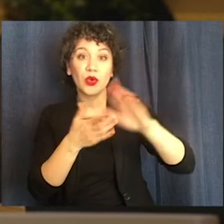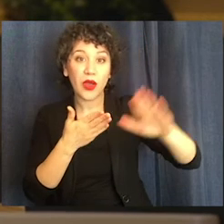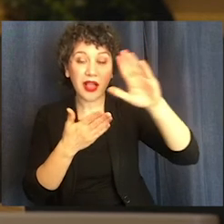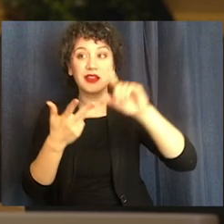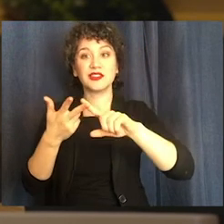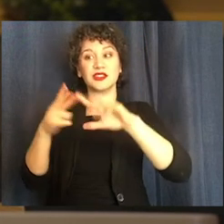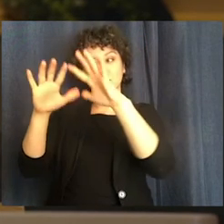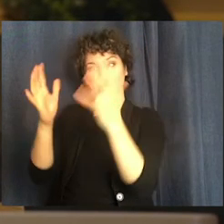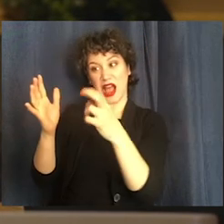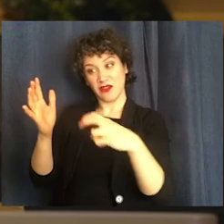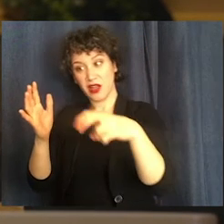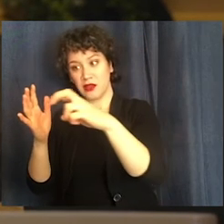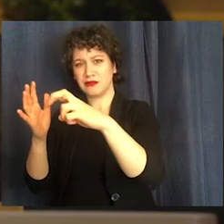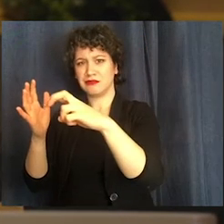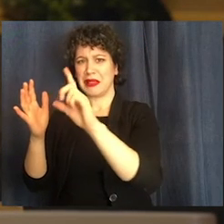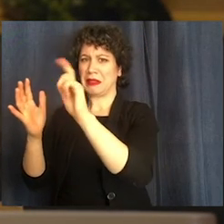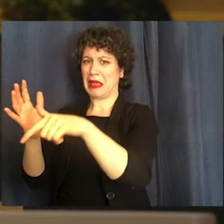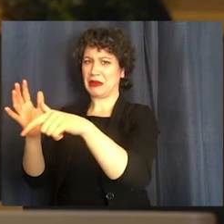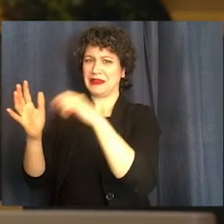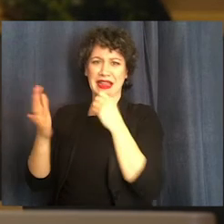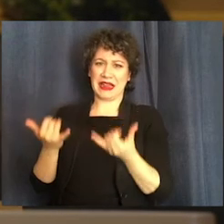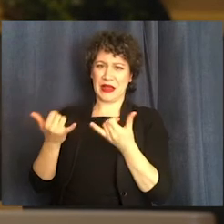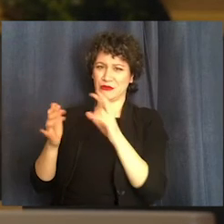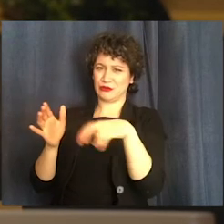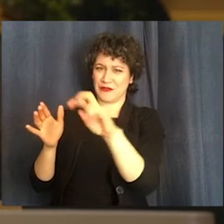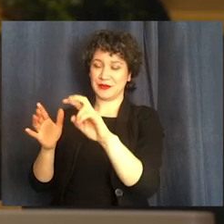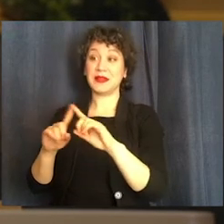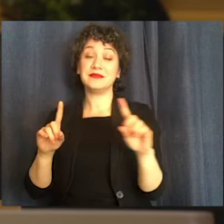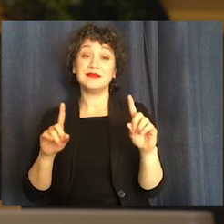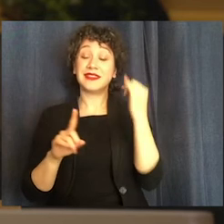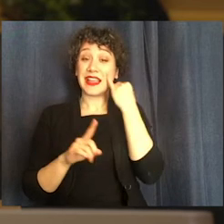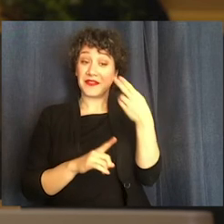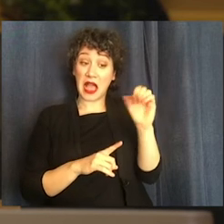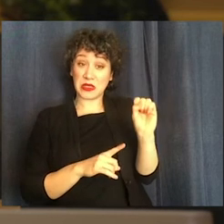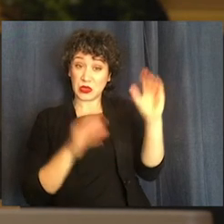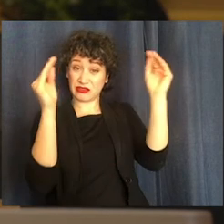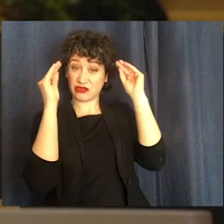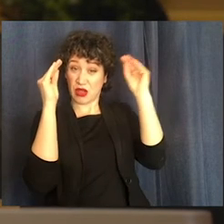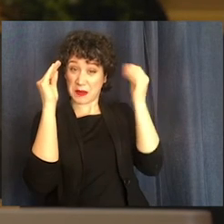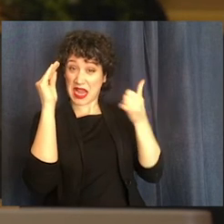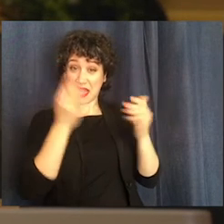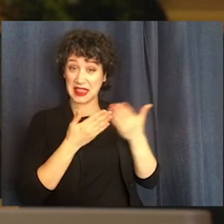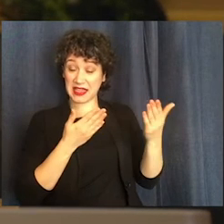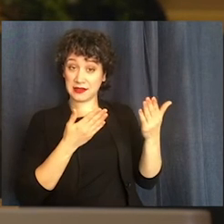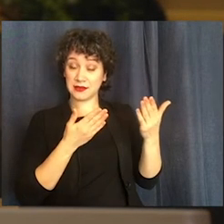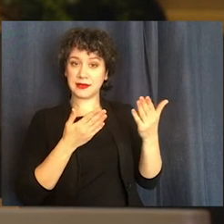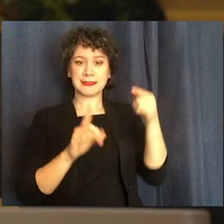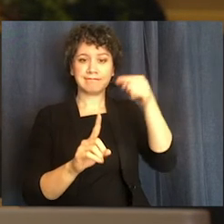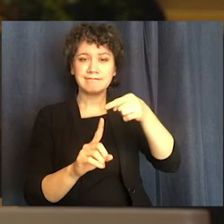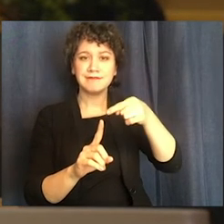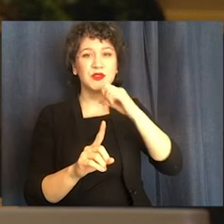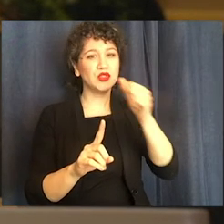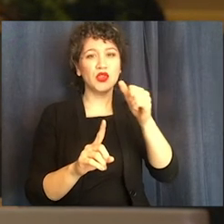granted. Thank you, everyone, for making Palmer High School the best it can be. Thank you to the staff who have created a school that feels like a home. Thank